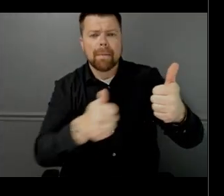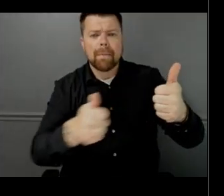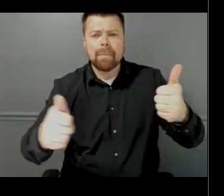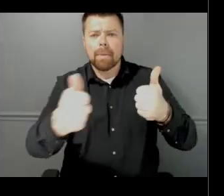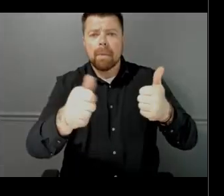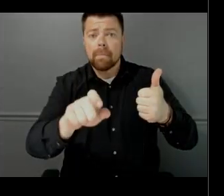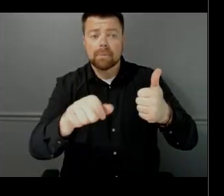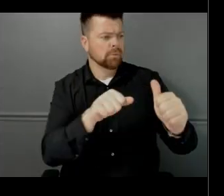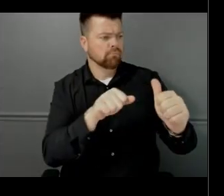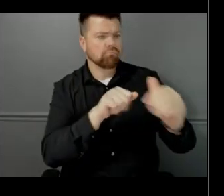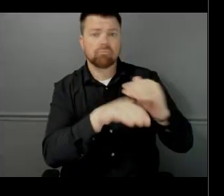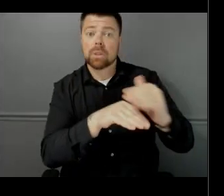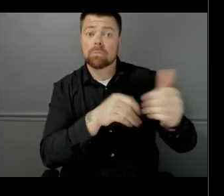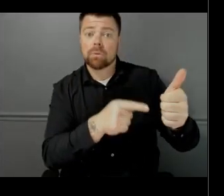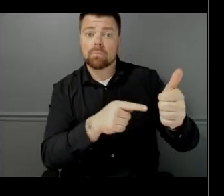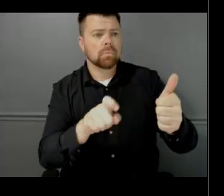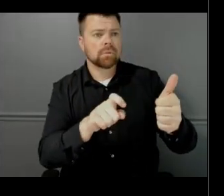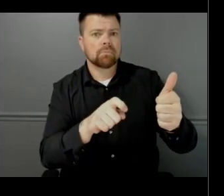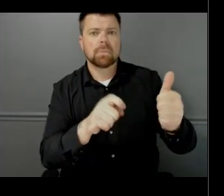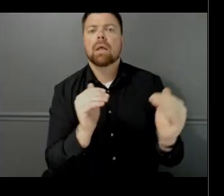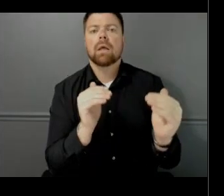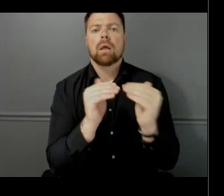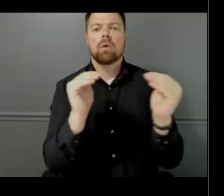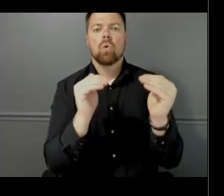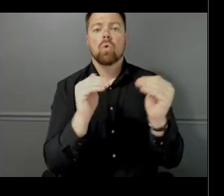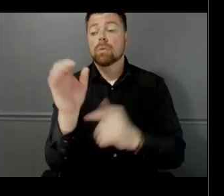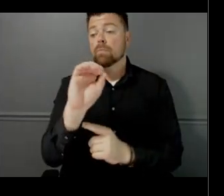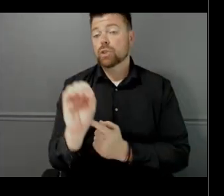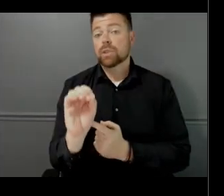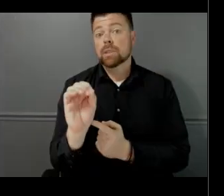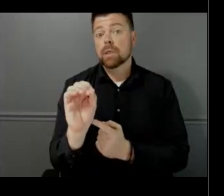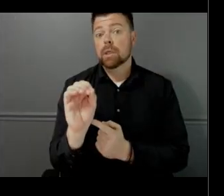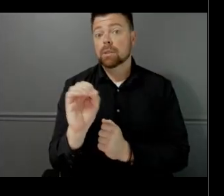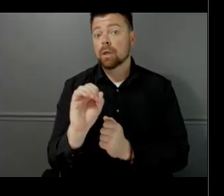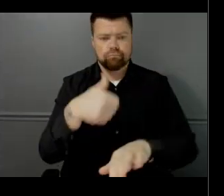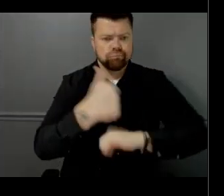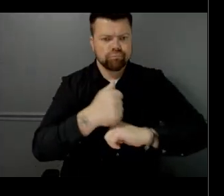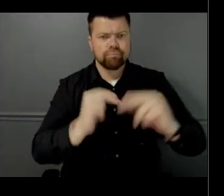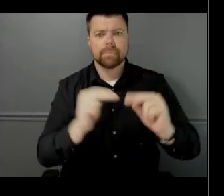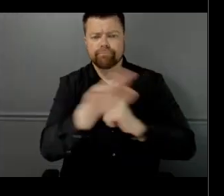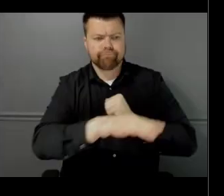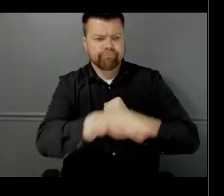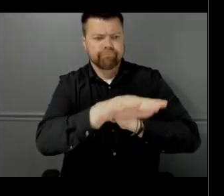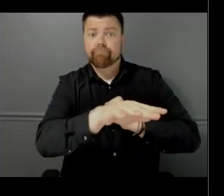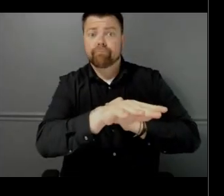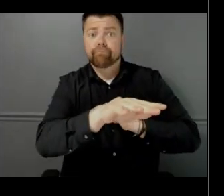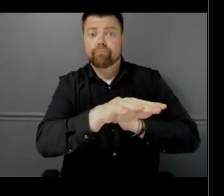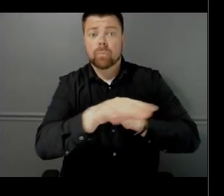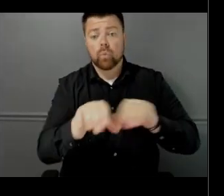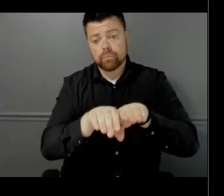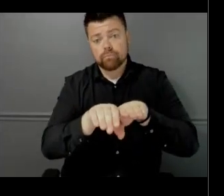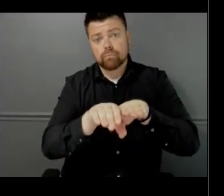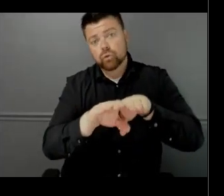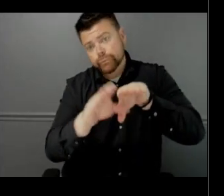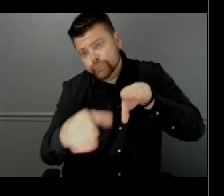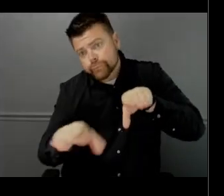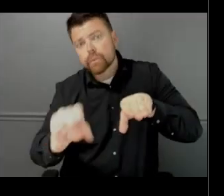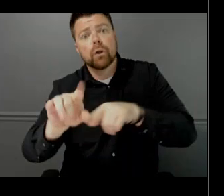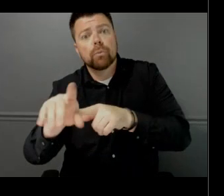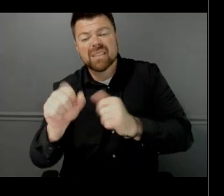accessible must equal the percentage of buildable area with slopes less than